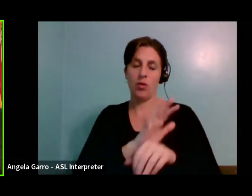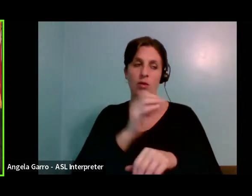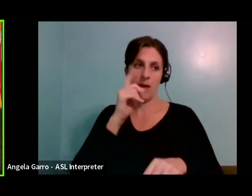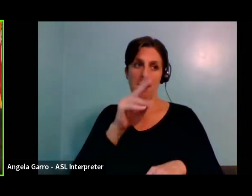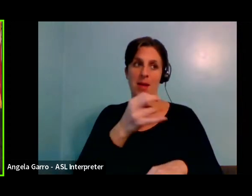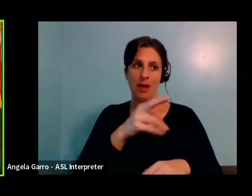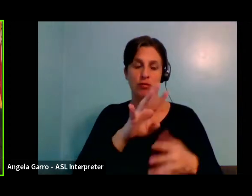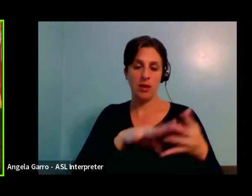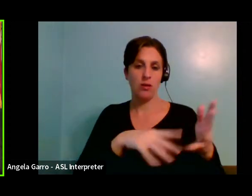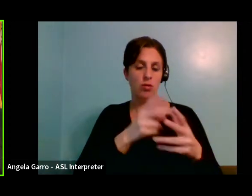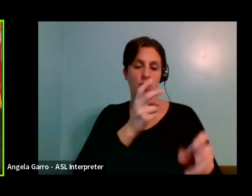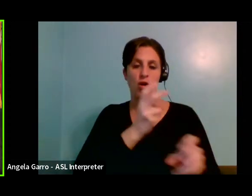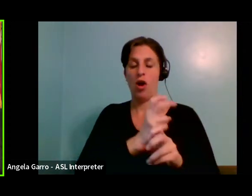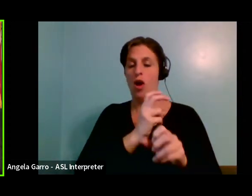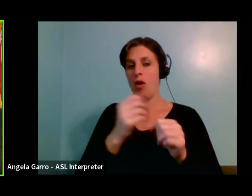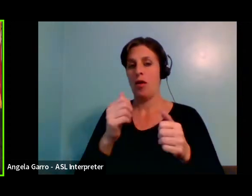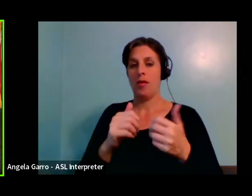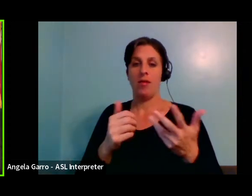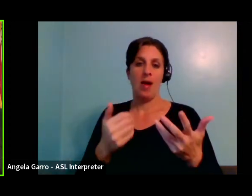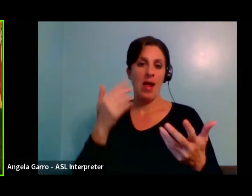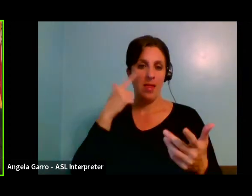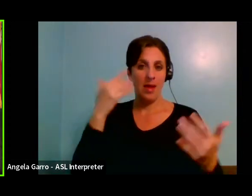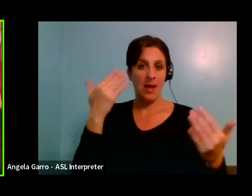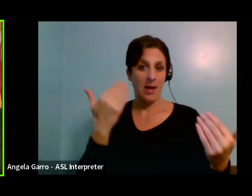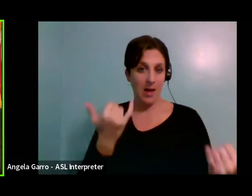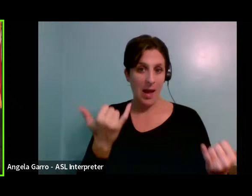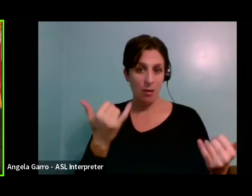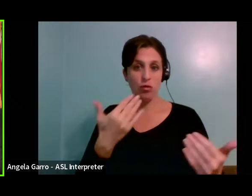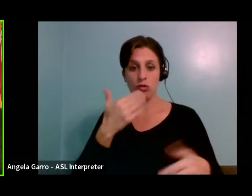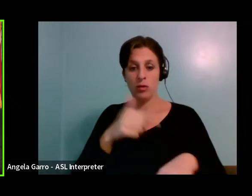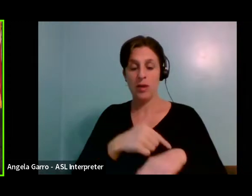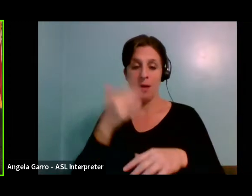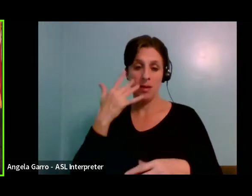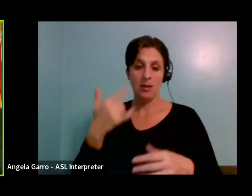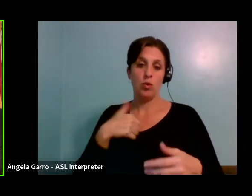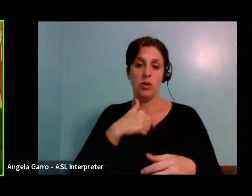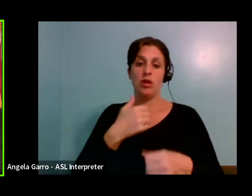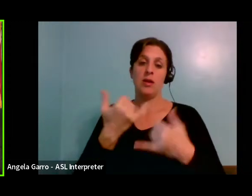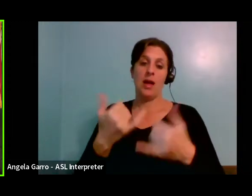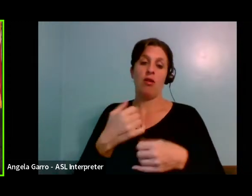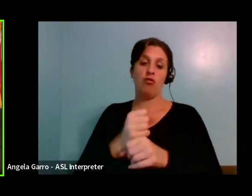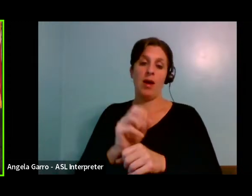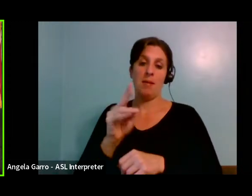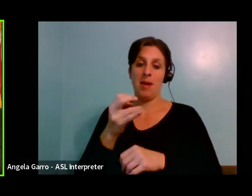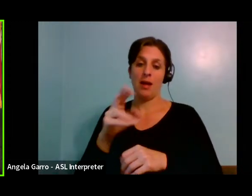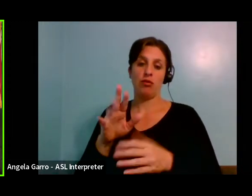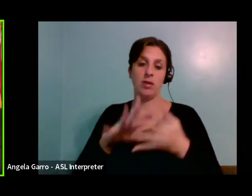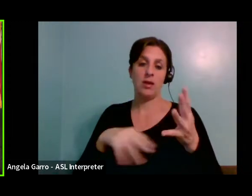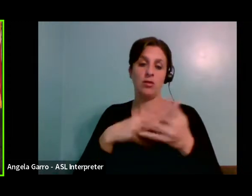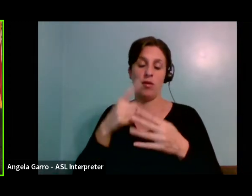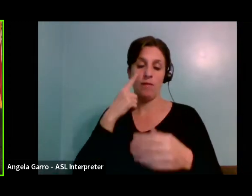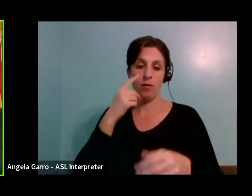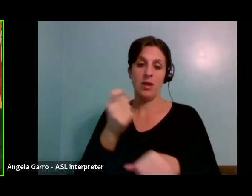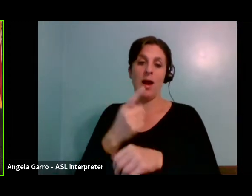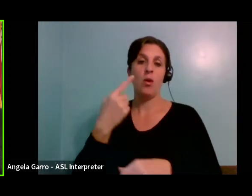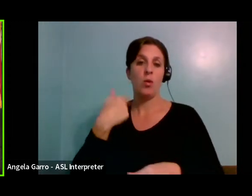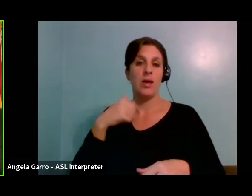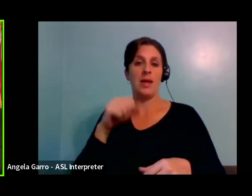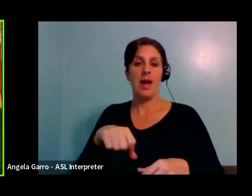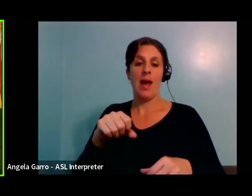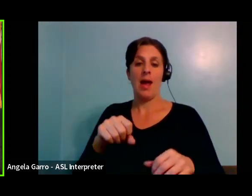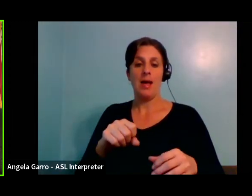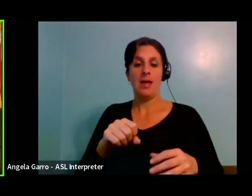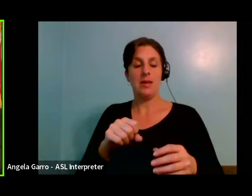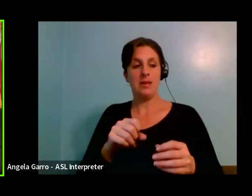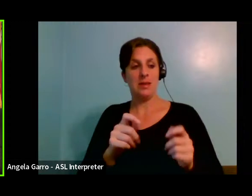how to make it. I think now is a good time because we're now creating our master schedule for next year. So maybe we can optimize it. But like you said, it's not an